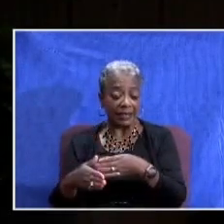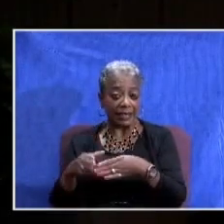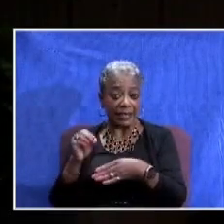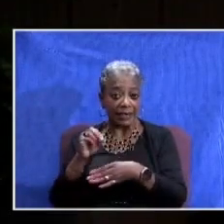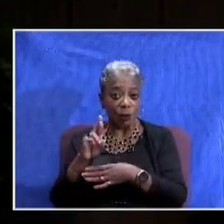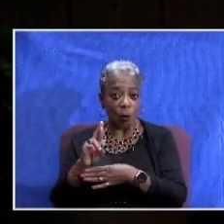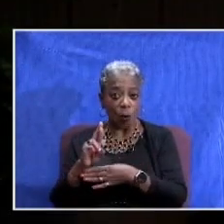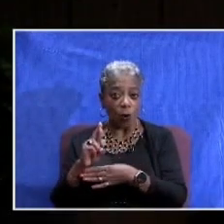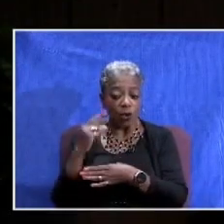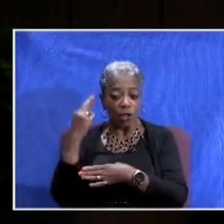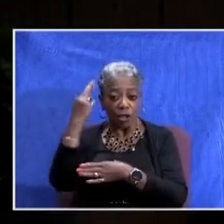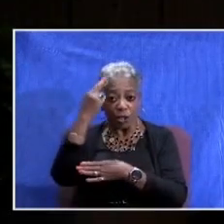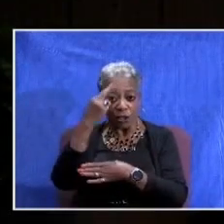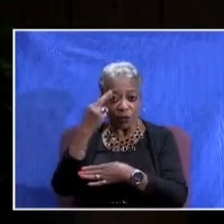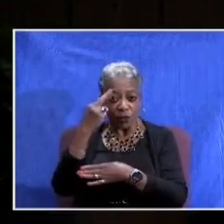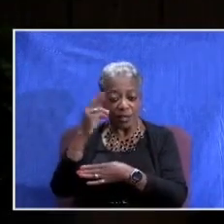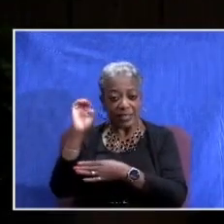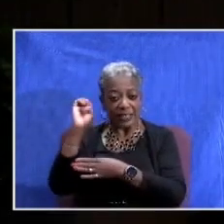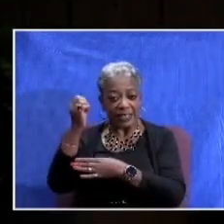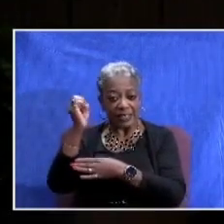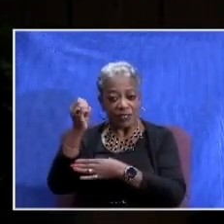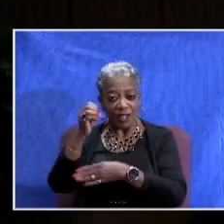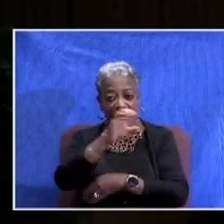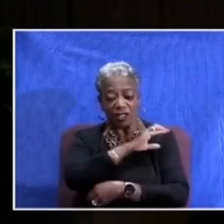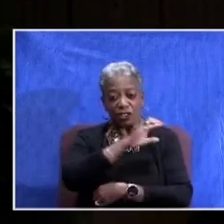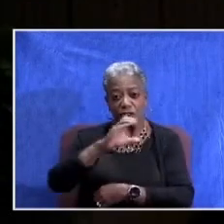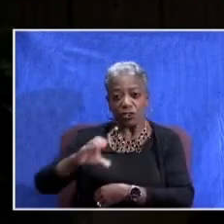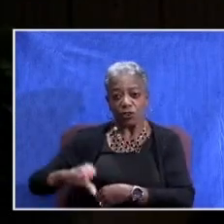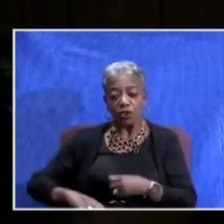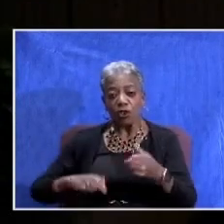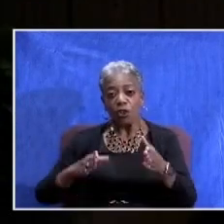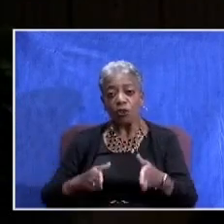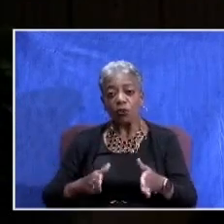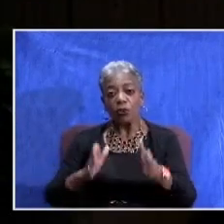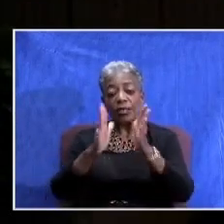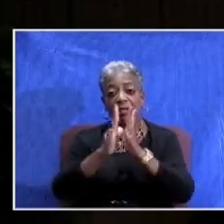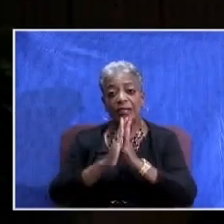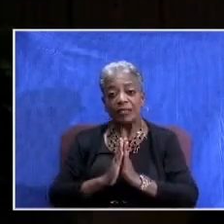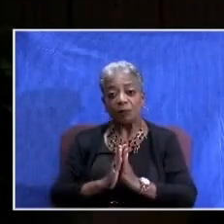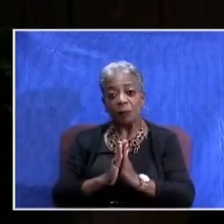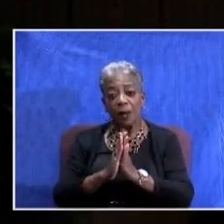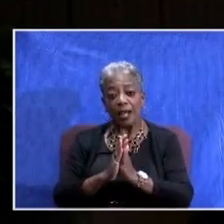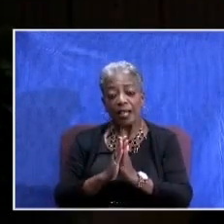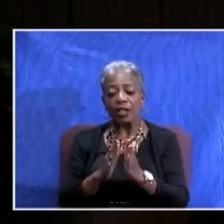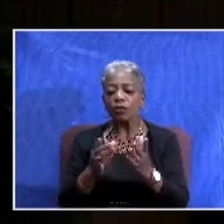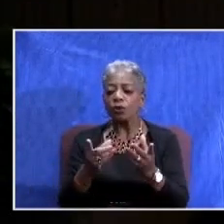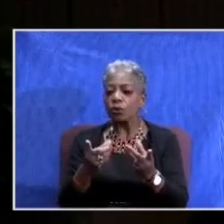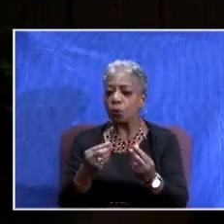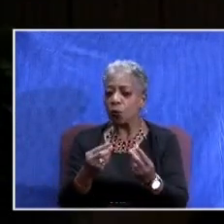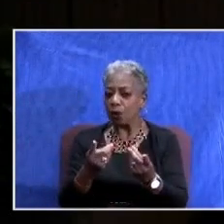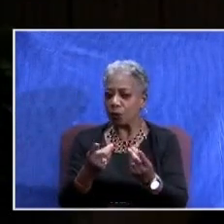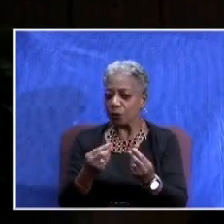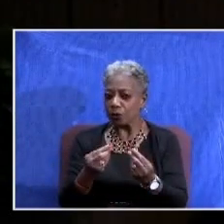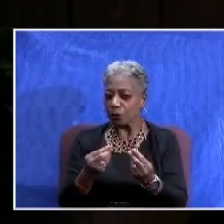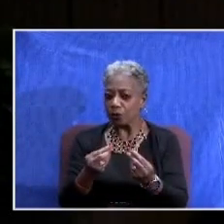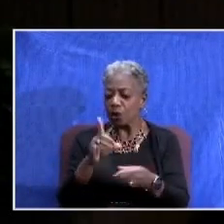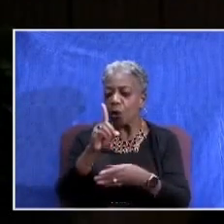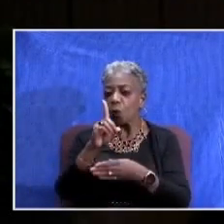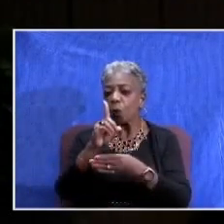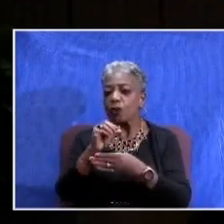Graham? You want to end it tomorrow? Then do justice. We hate